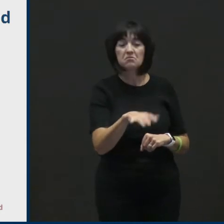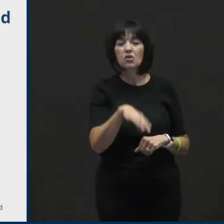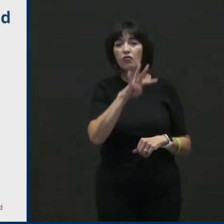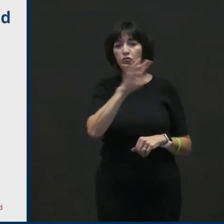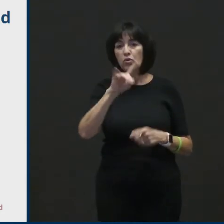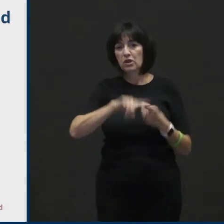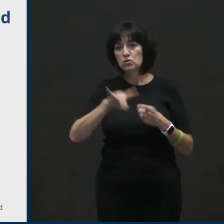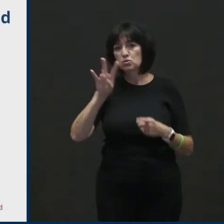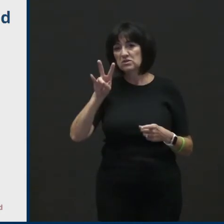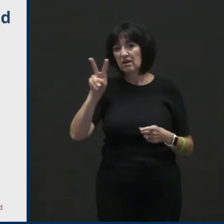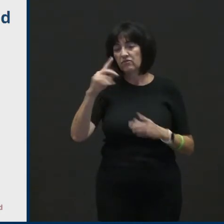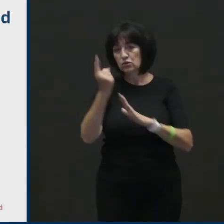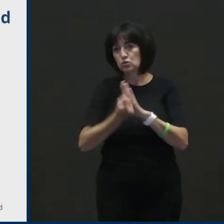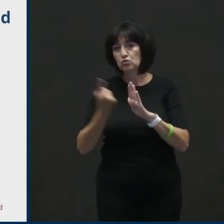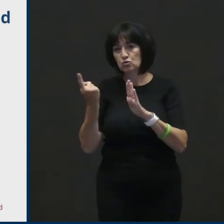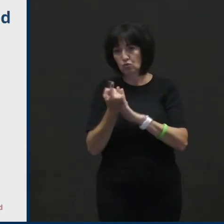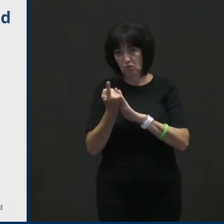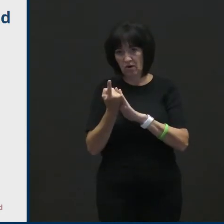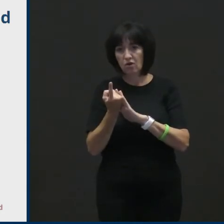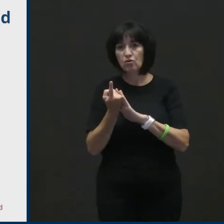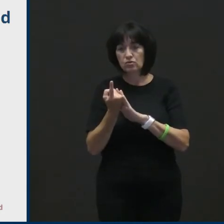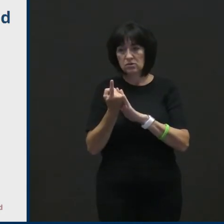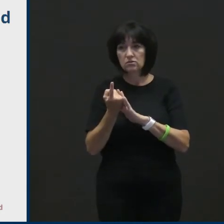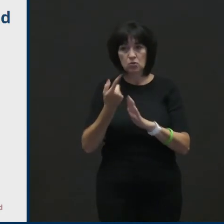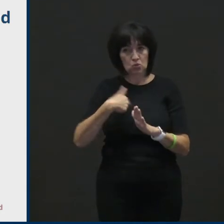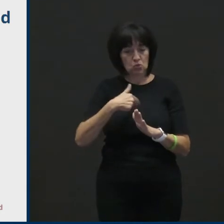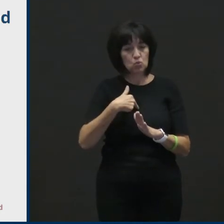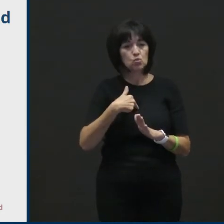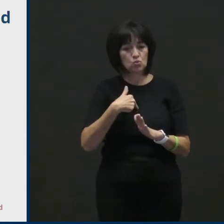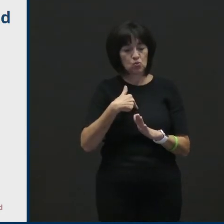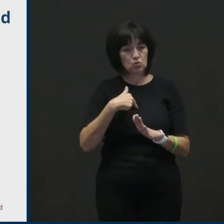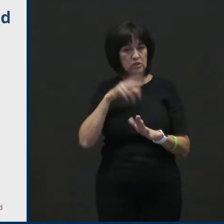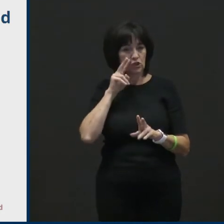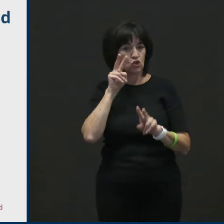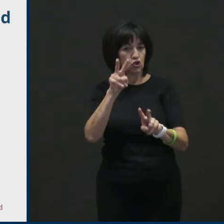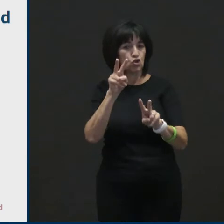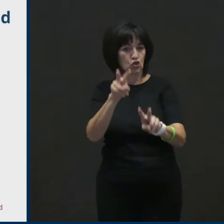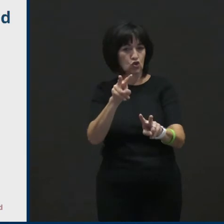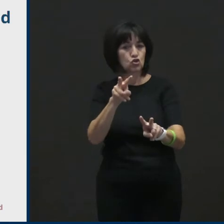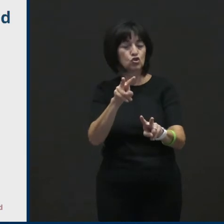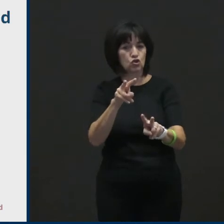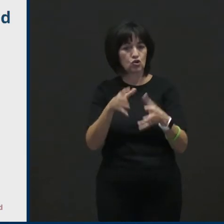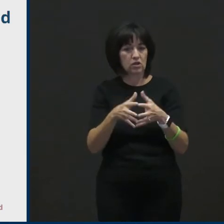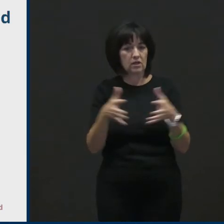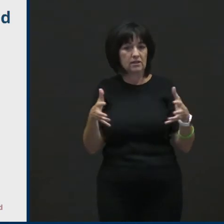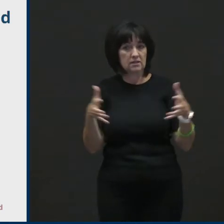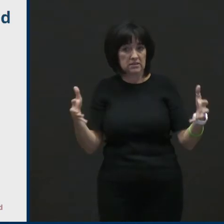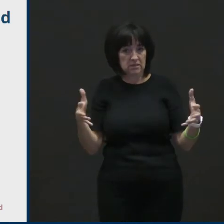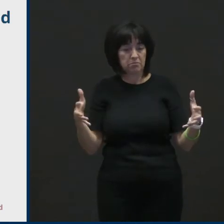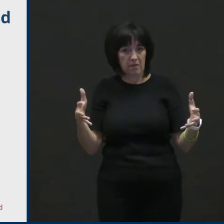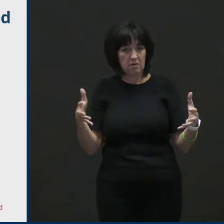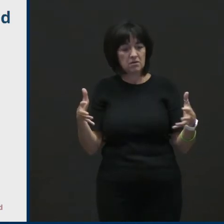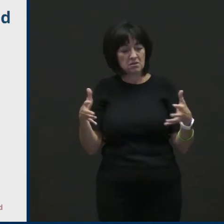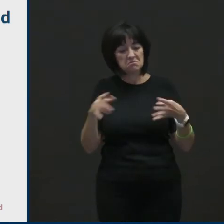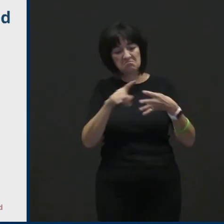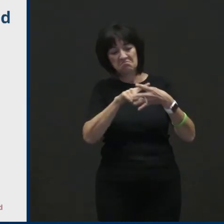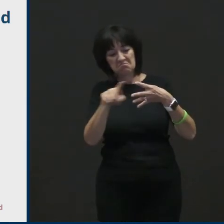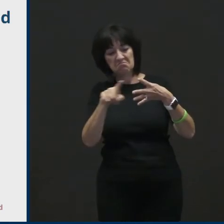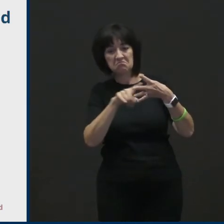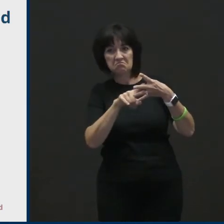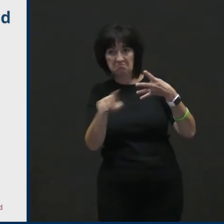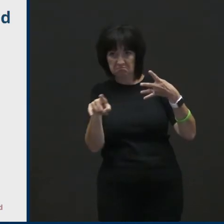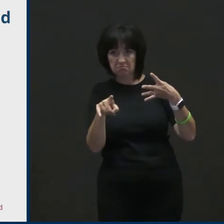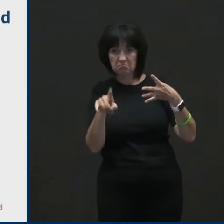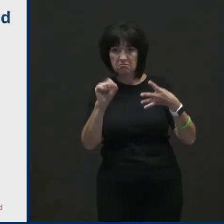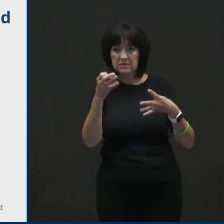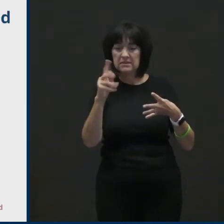for test results. We are looking to expand this in early to mid-September to use for individuals maybe over